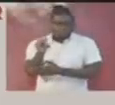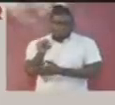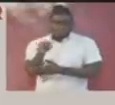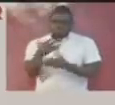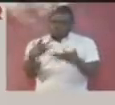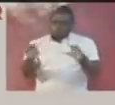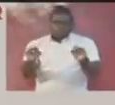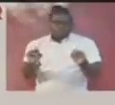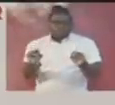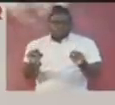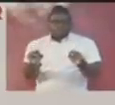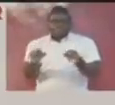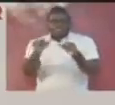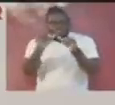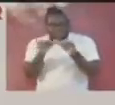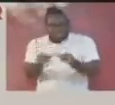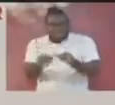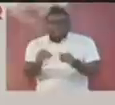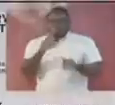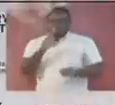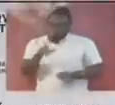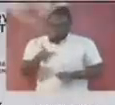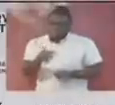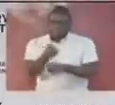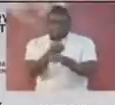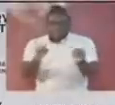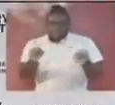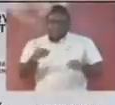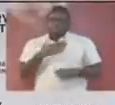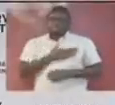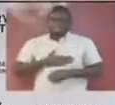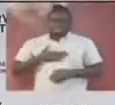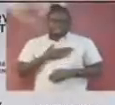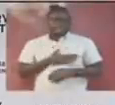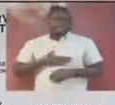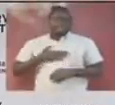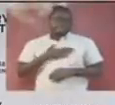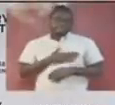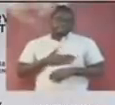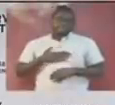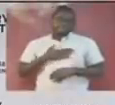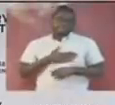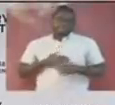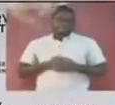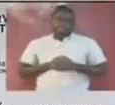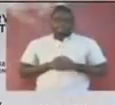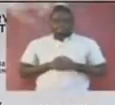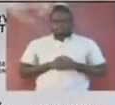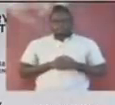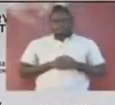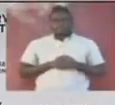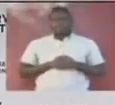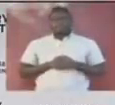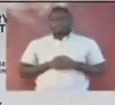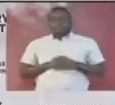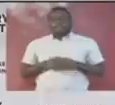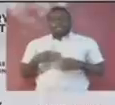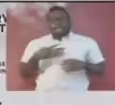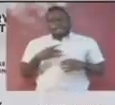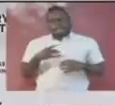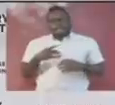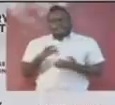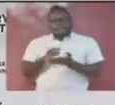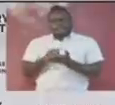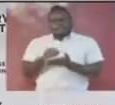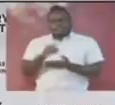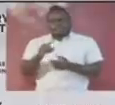stay safe. Thank you, Dr. Othello. I love that. Stay safe this year so that you can enjoy it next